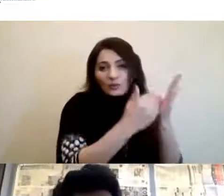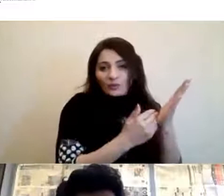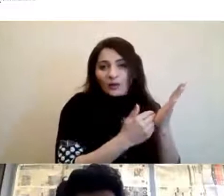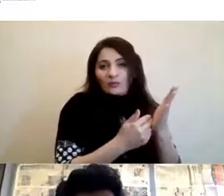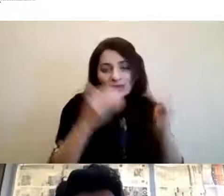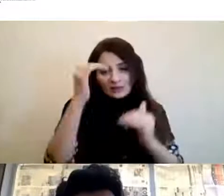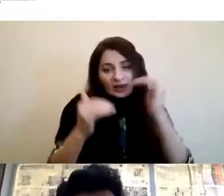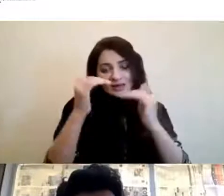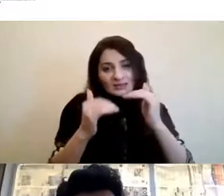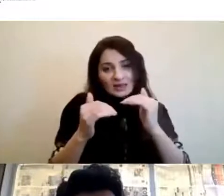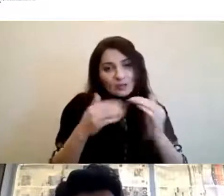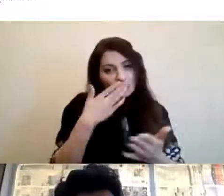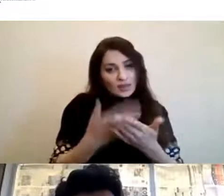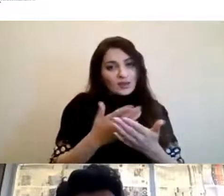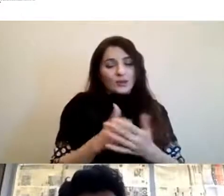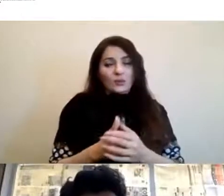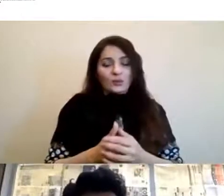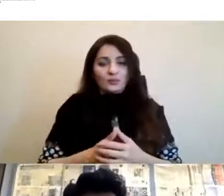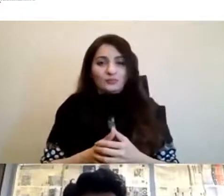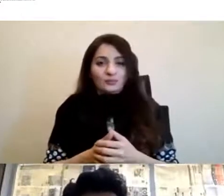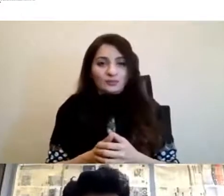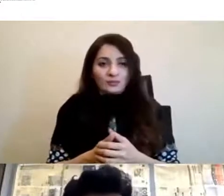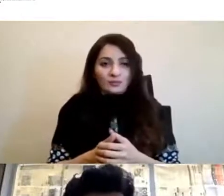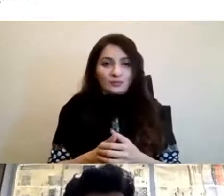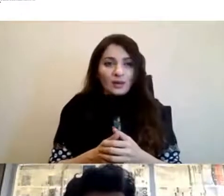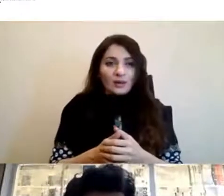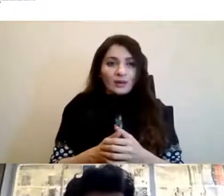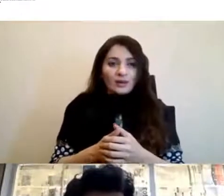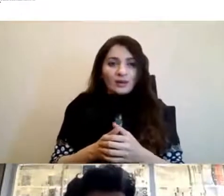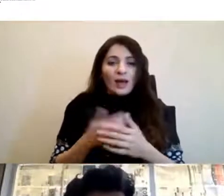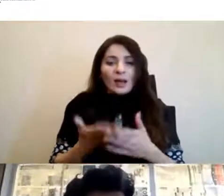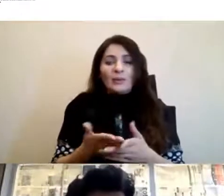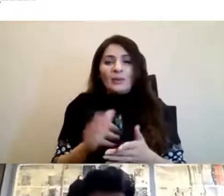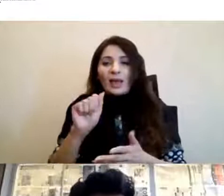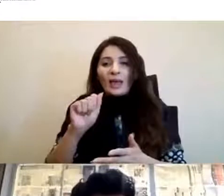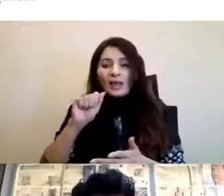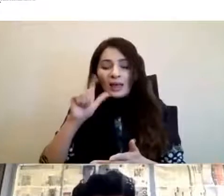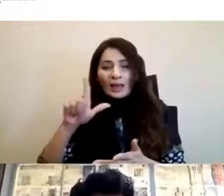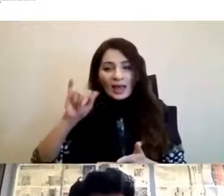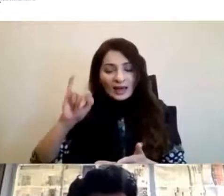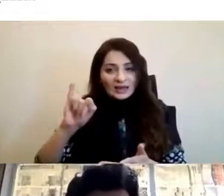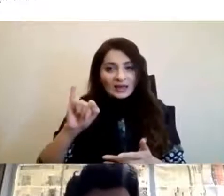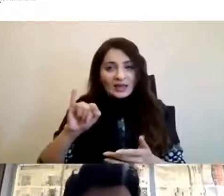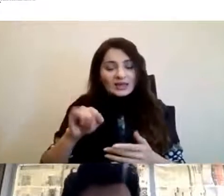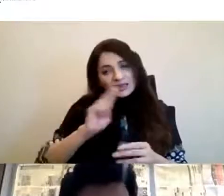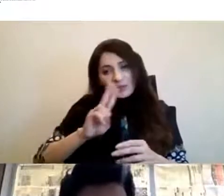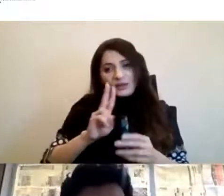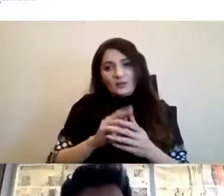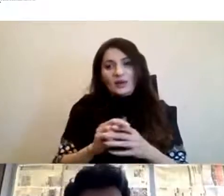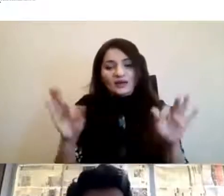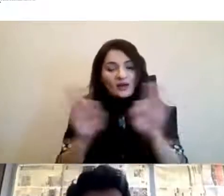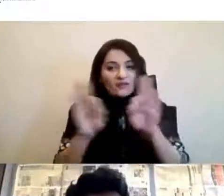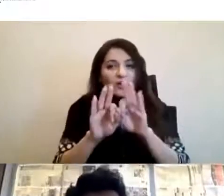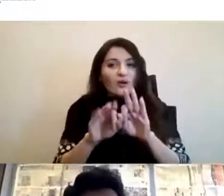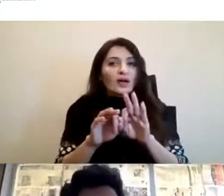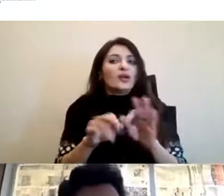also markedly improved. I want to give the word to Ali. DefTalk provides an innovative service for hearing impaired